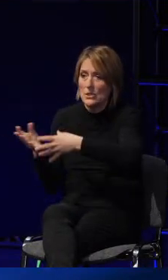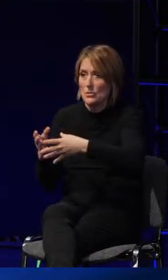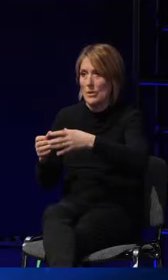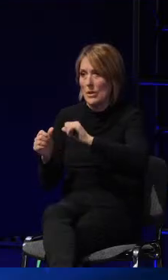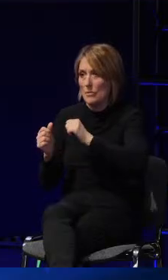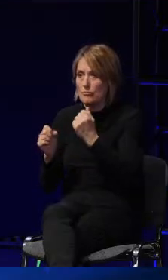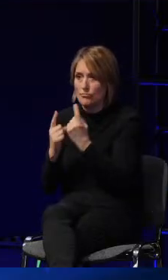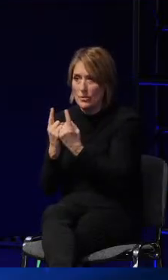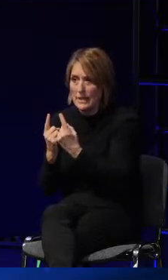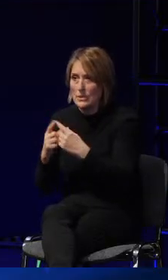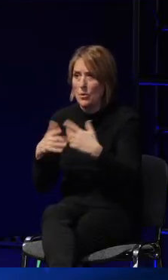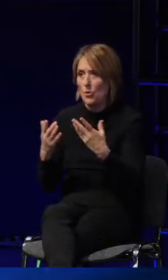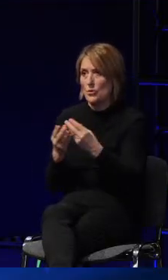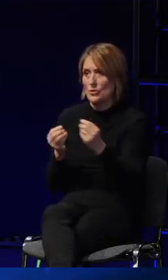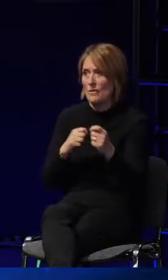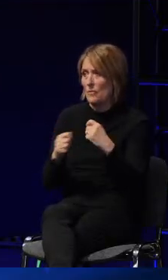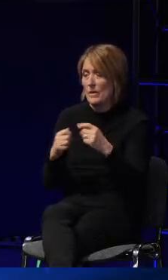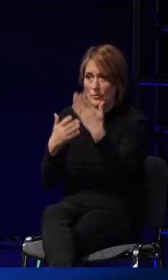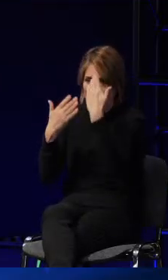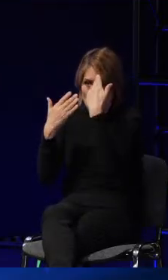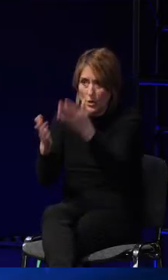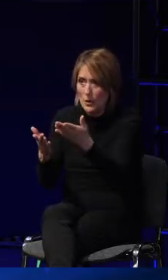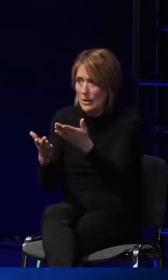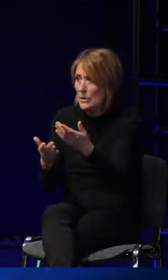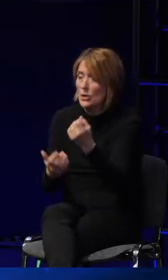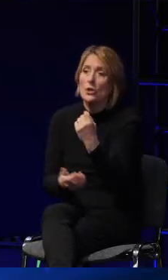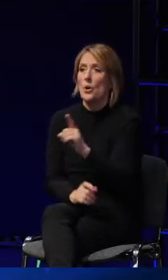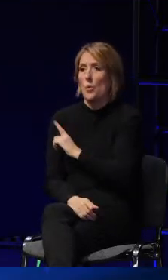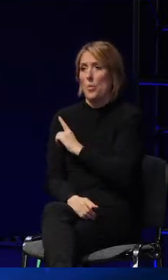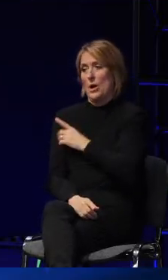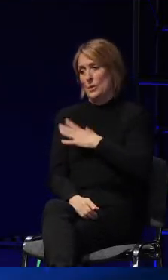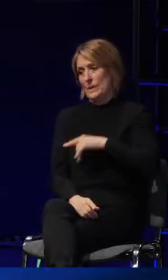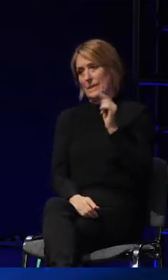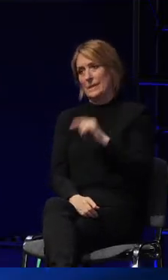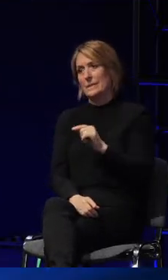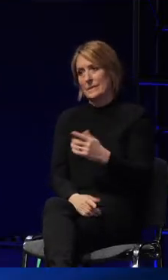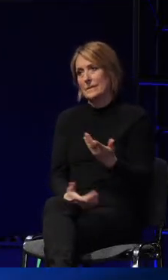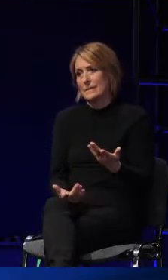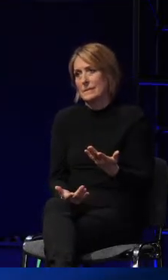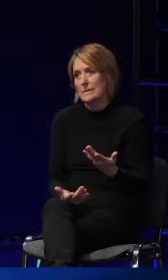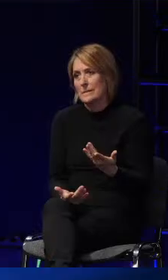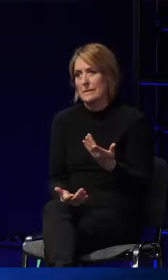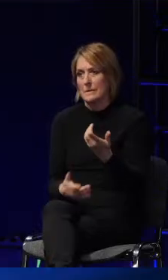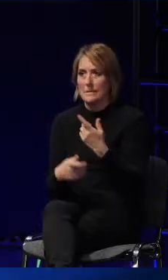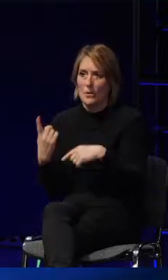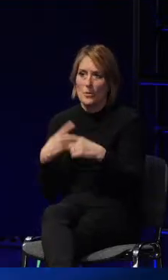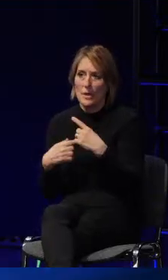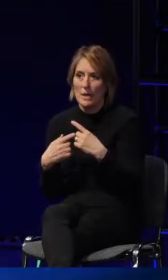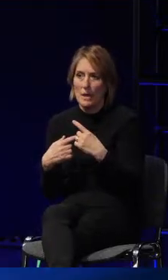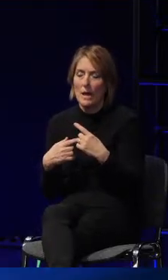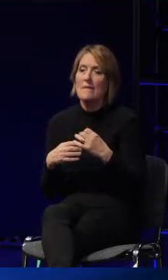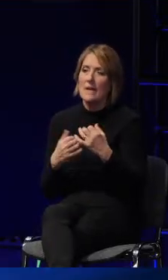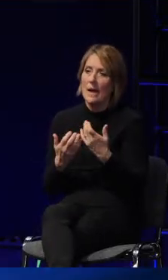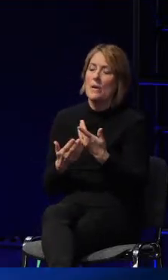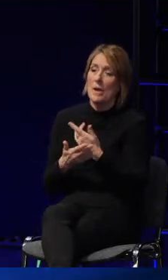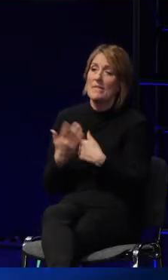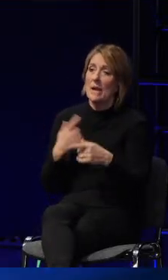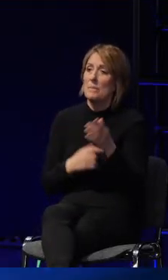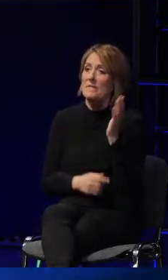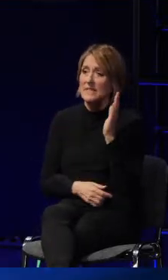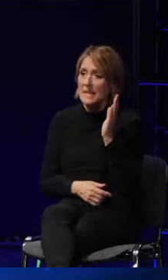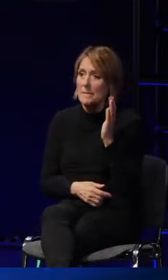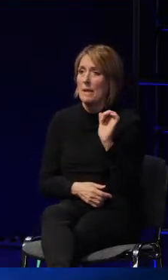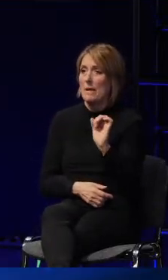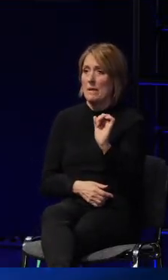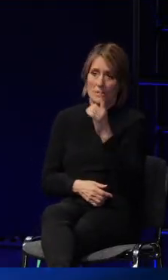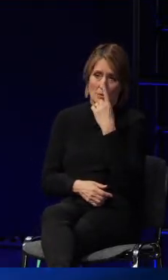software if you don't understand why you need it. So, we're doing we have a couple of seminars that you can go to our booth and talk